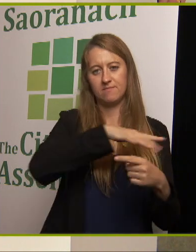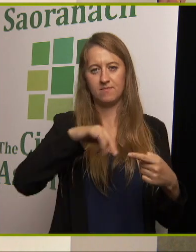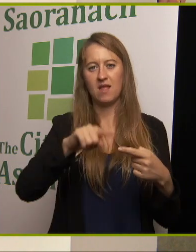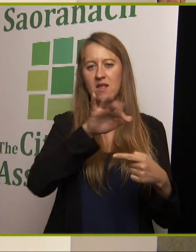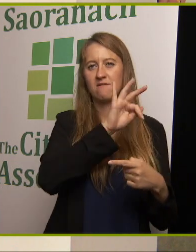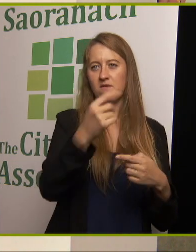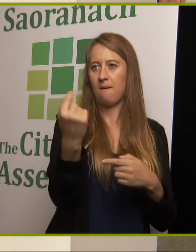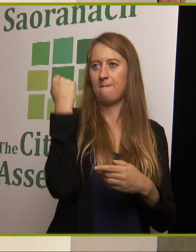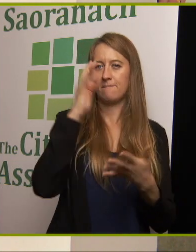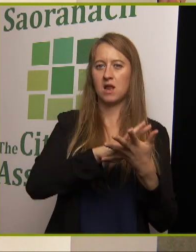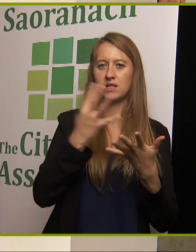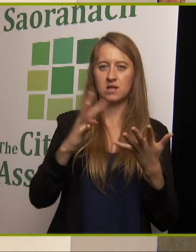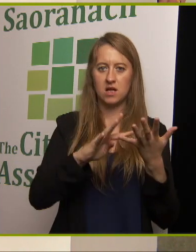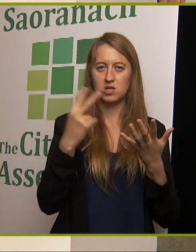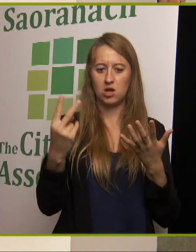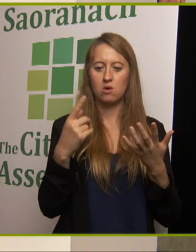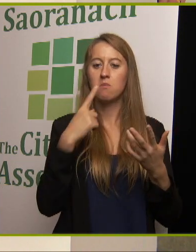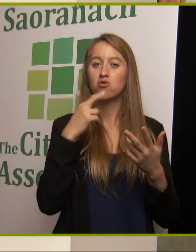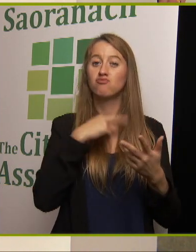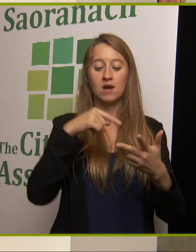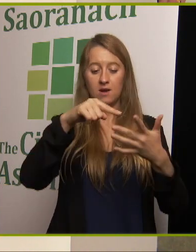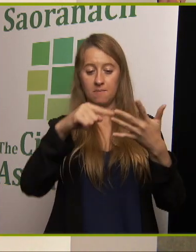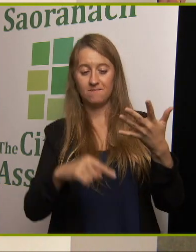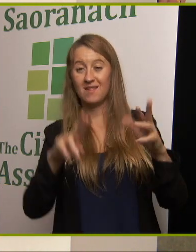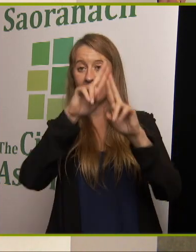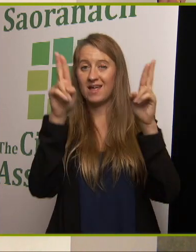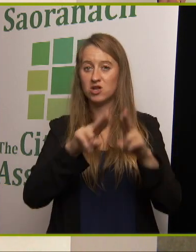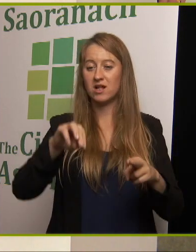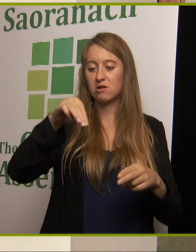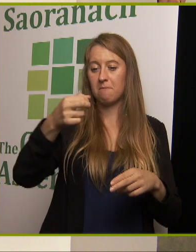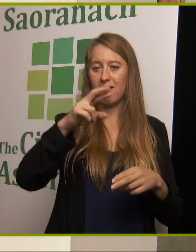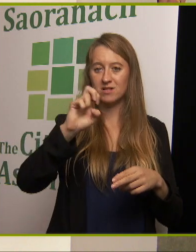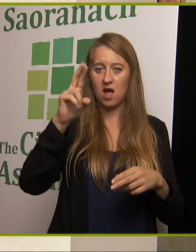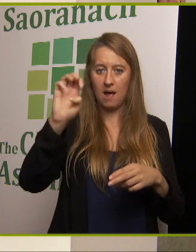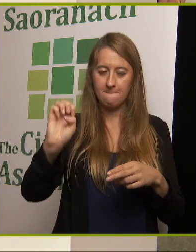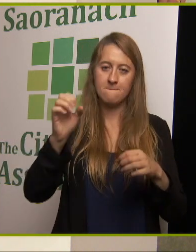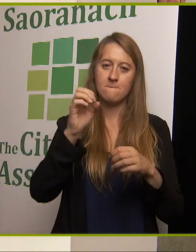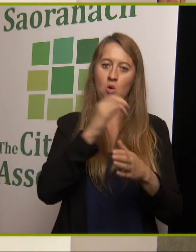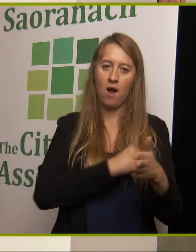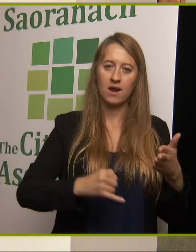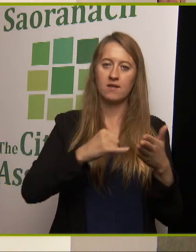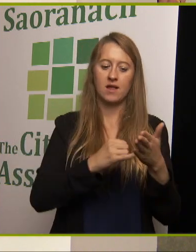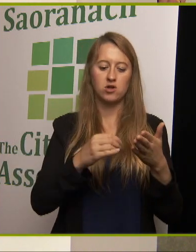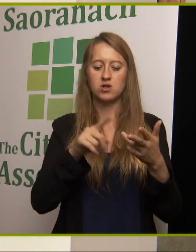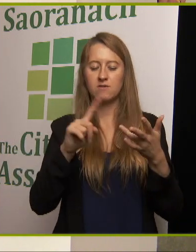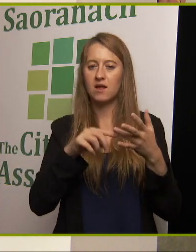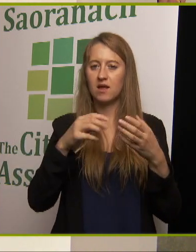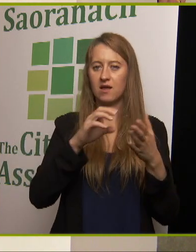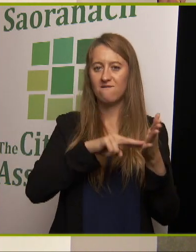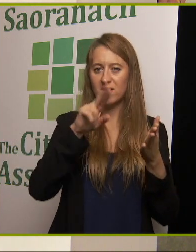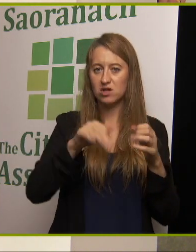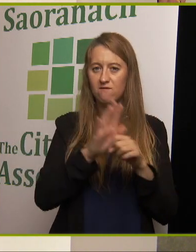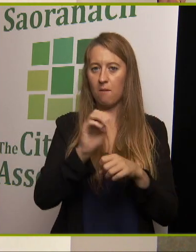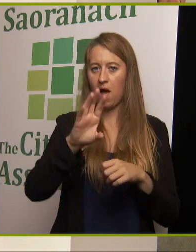from 1972. So the International Maritime Organization, the London Convention, the Convention on Biological Diversity is from the early